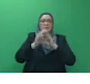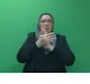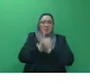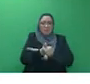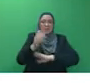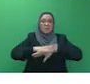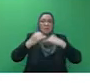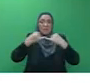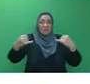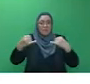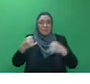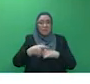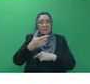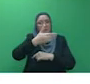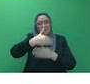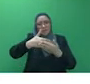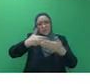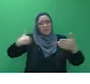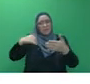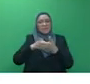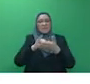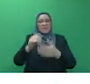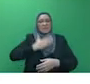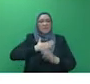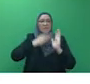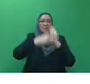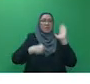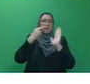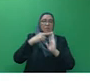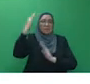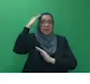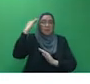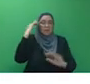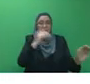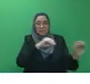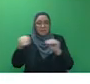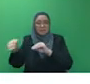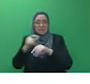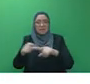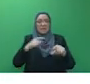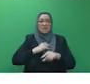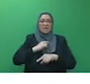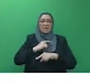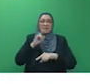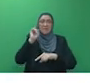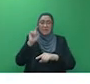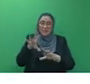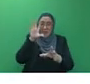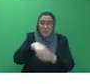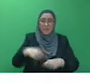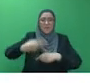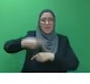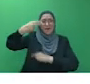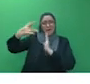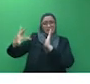because prior to the pandemic uh my role is i'm head of transformation so we are supposed to do this high-tech